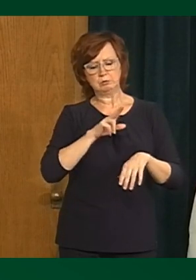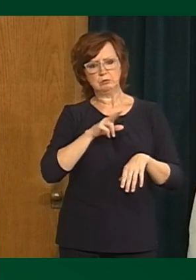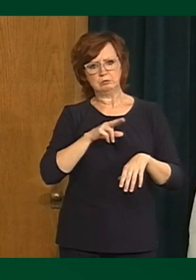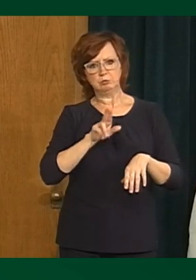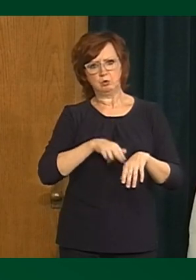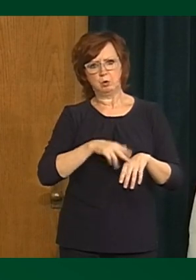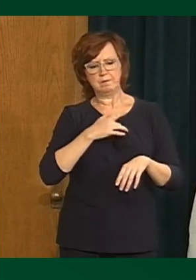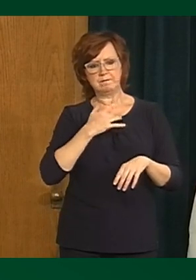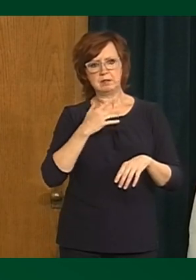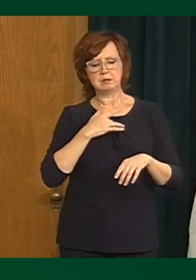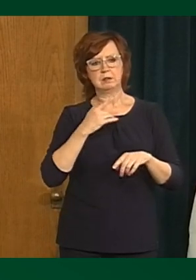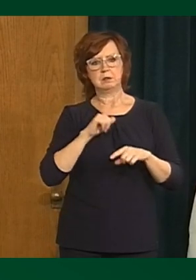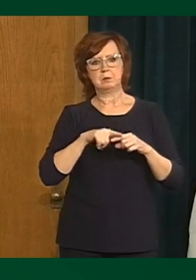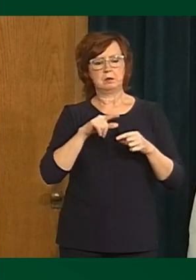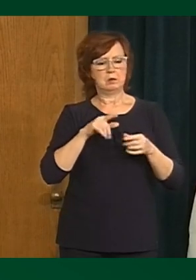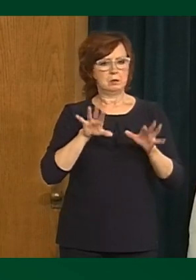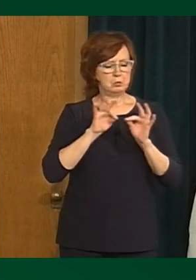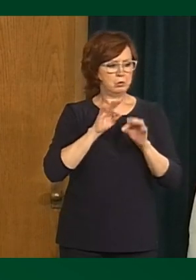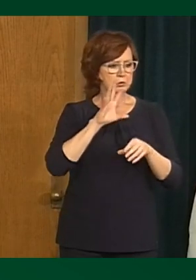your home if there's an outbreak,